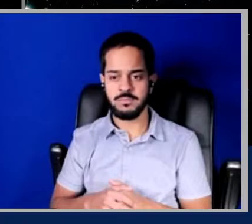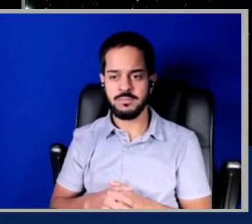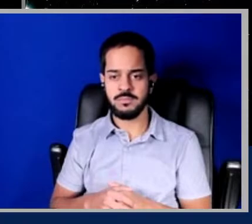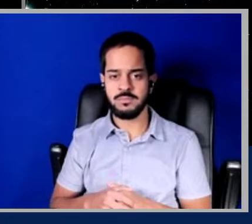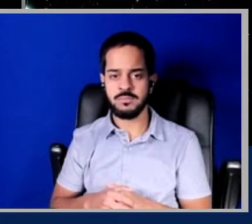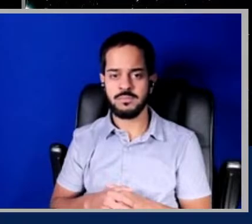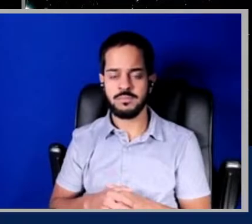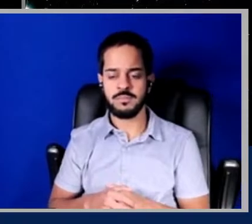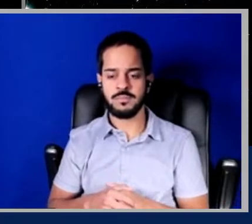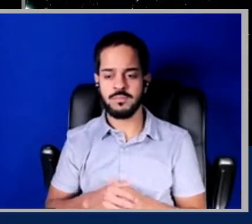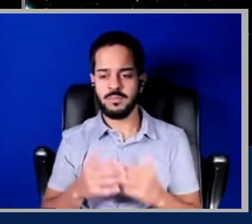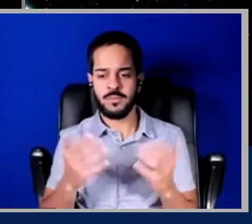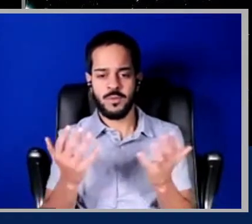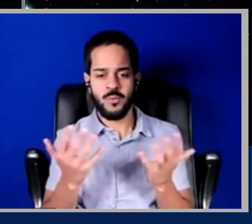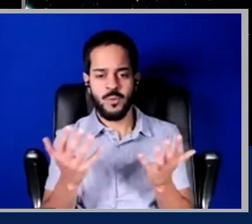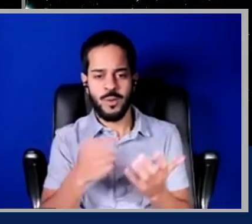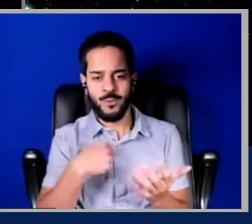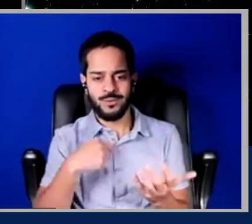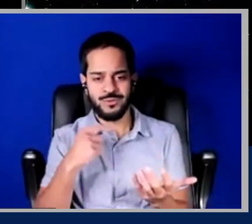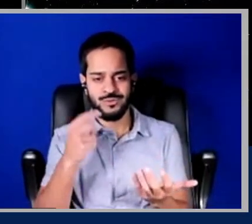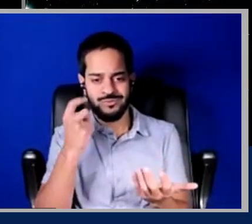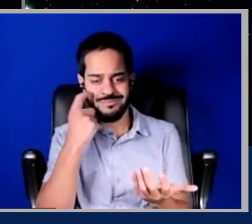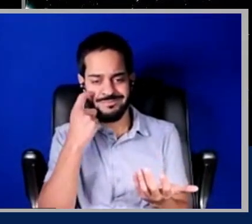What did we just hear?